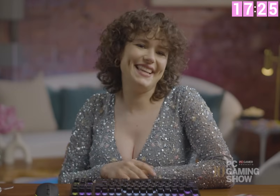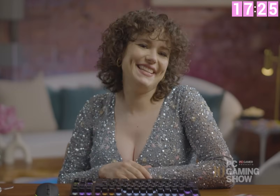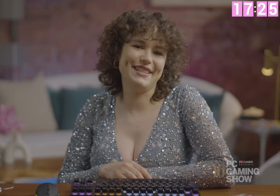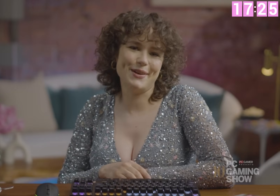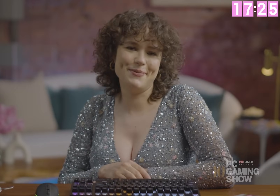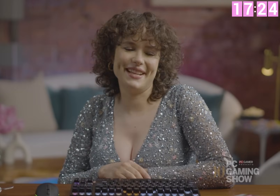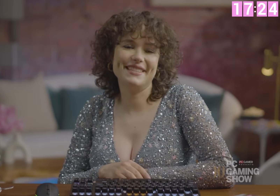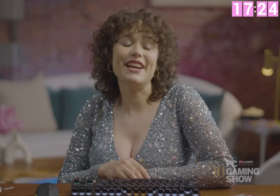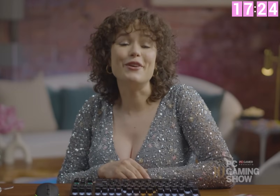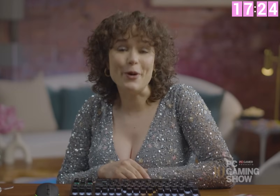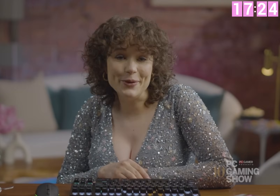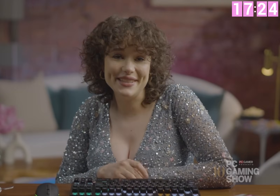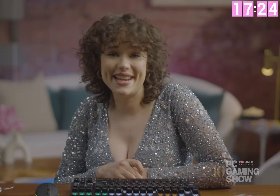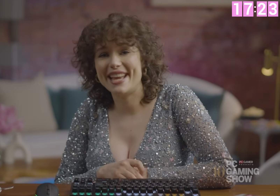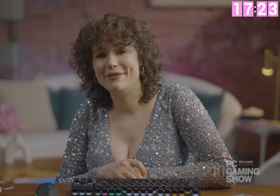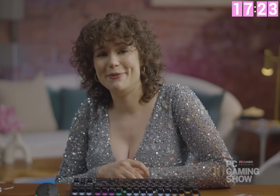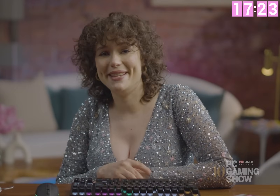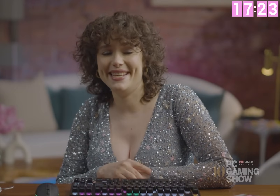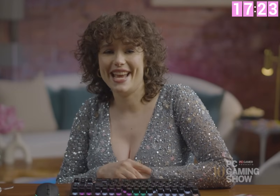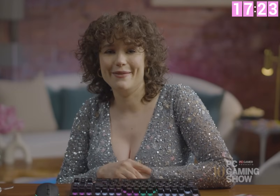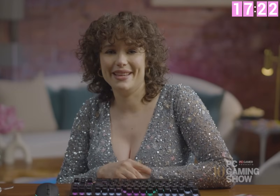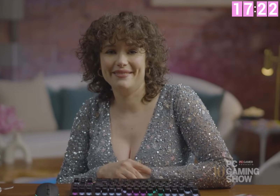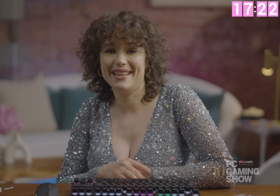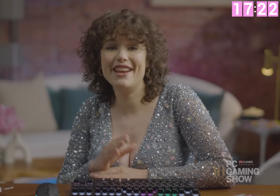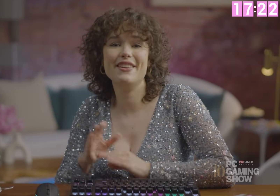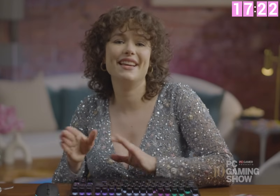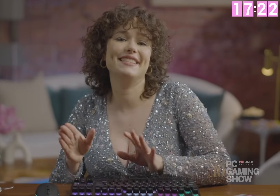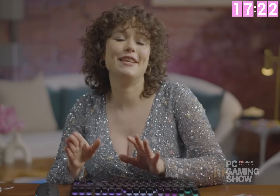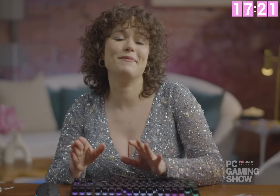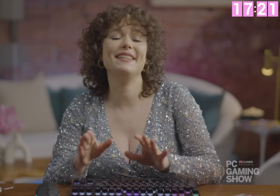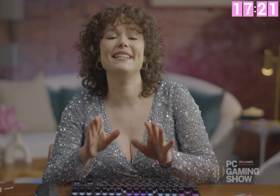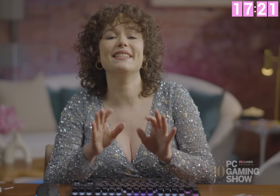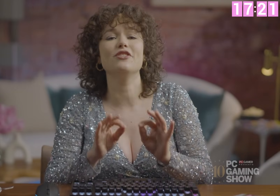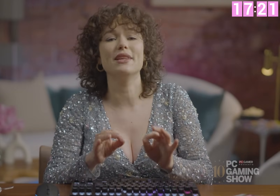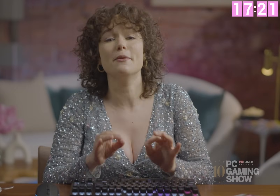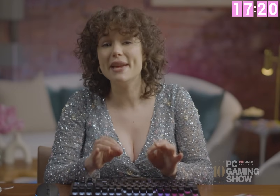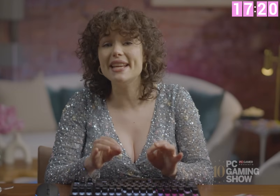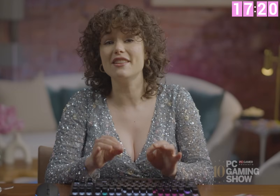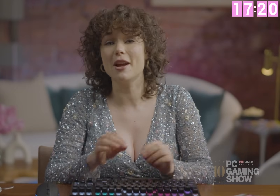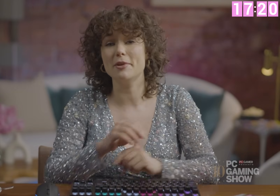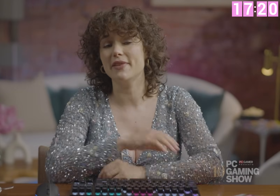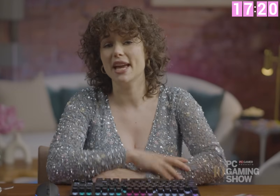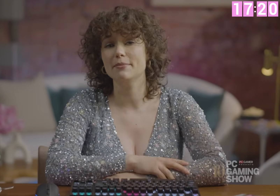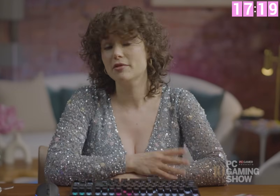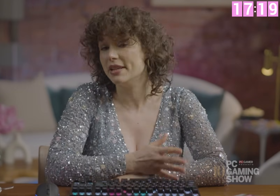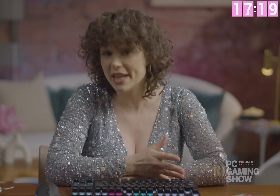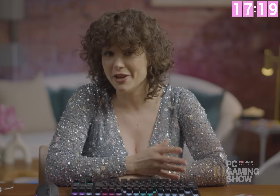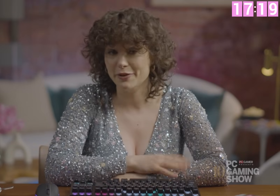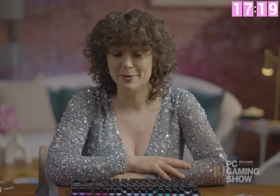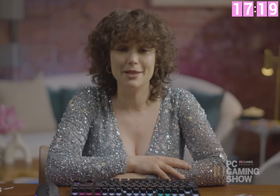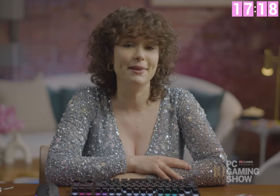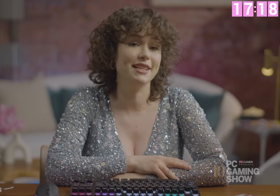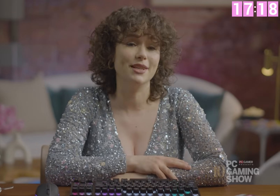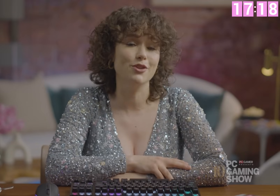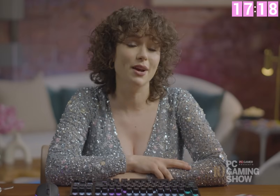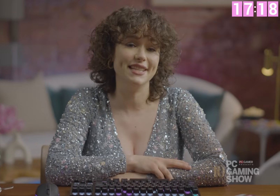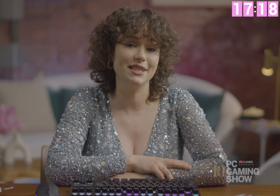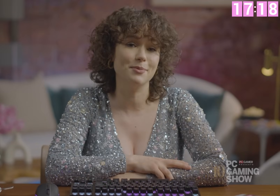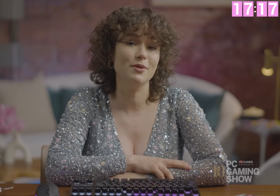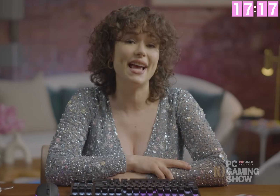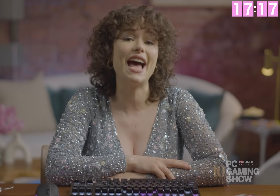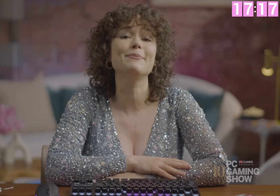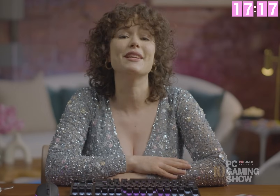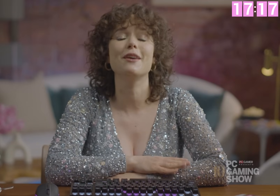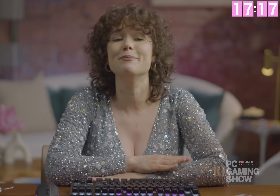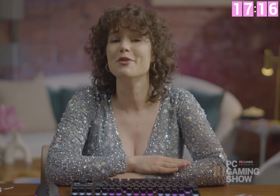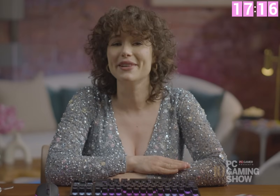last 10 years represents a golden decade for PC gaming, an era that has seen PCs enjoy the biggest library of games, continue to be the place where new ideas are